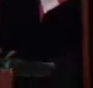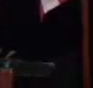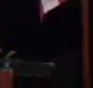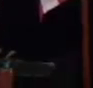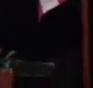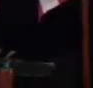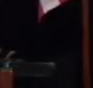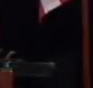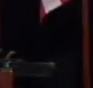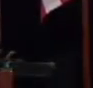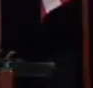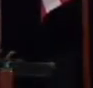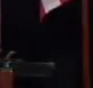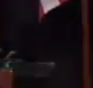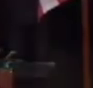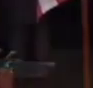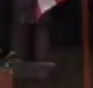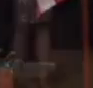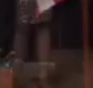Surely His goodness